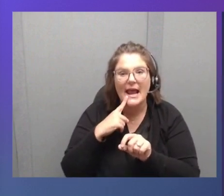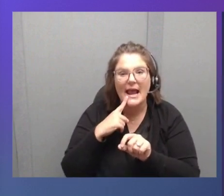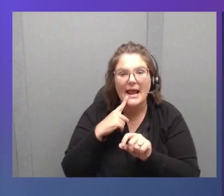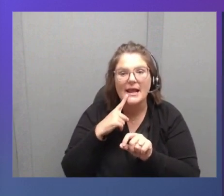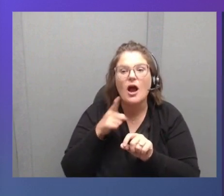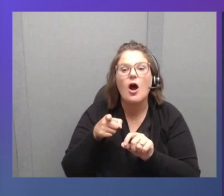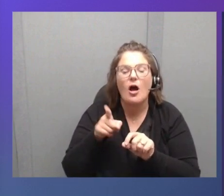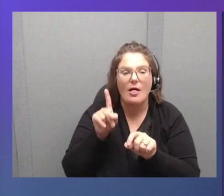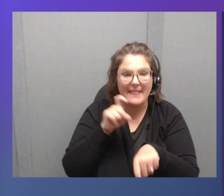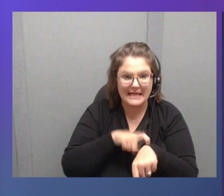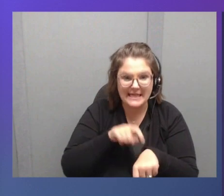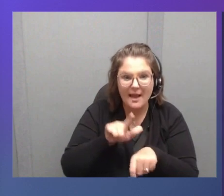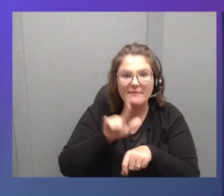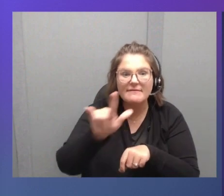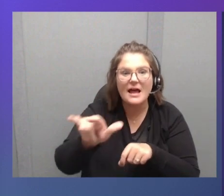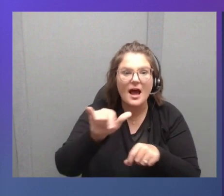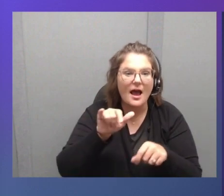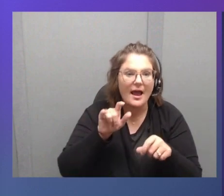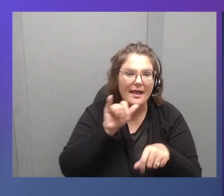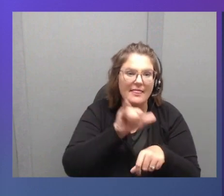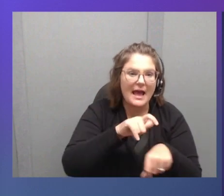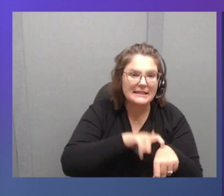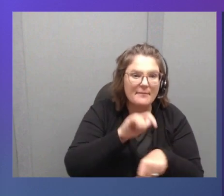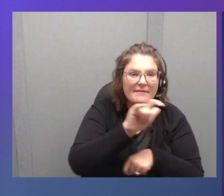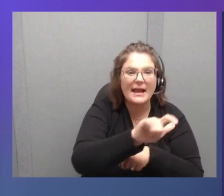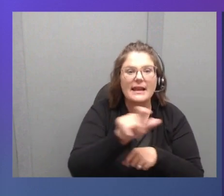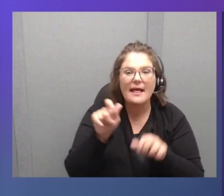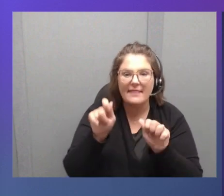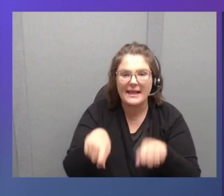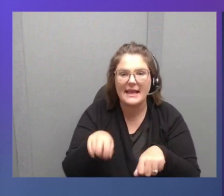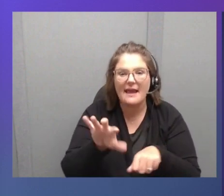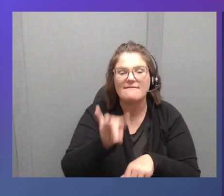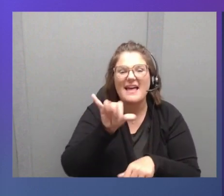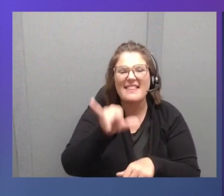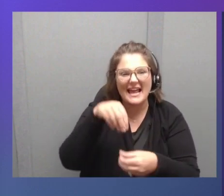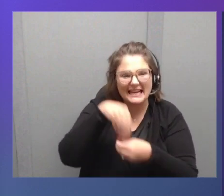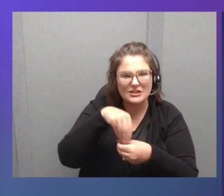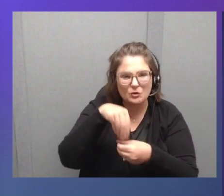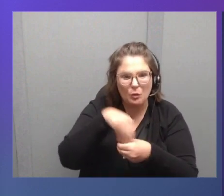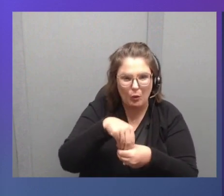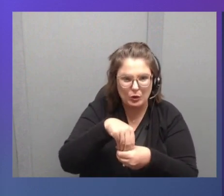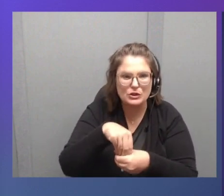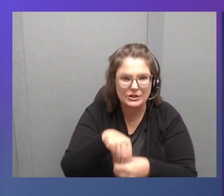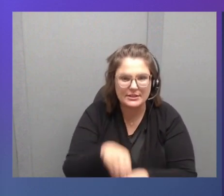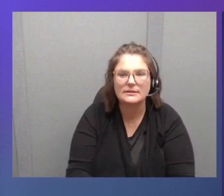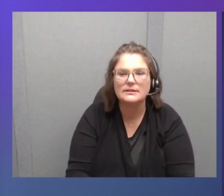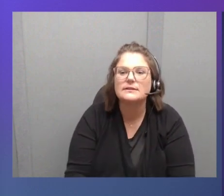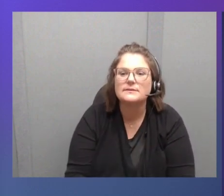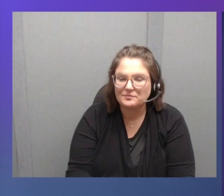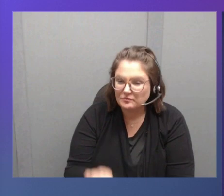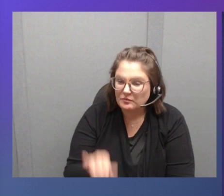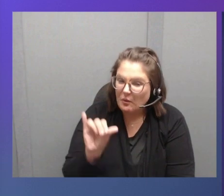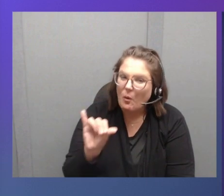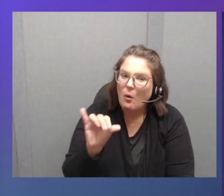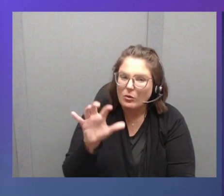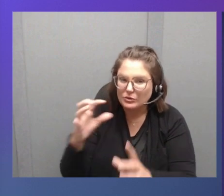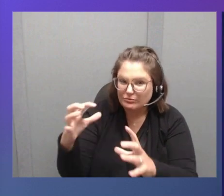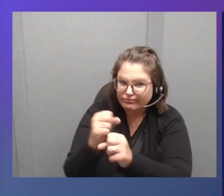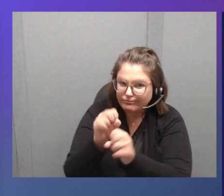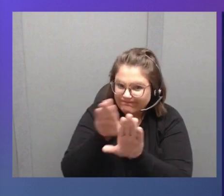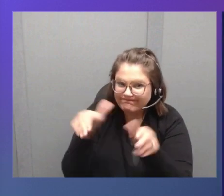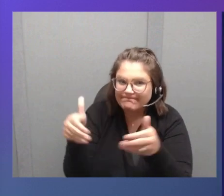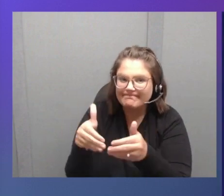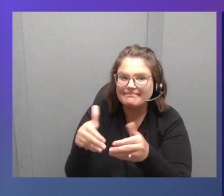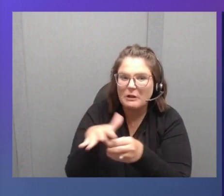that time of flight from different places, and it could locate that indoors. So it's okay. Micro location. Okay. Exactly. Yes. And it's extremely accurate. It's like